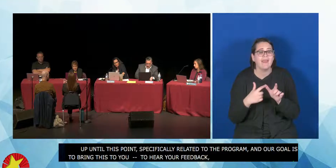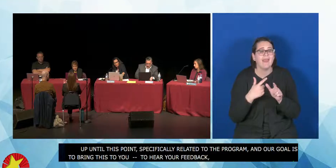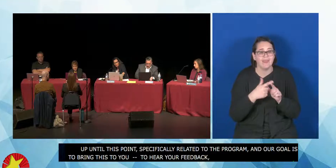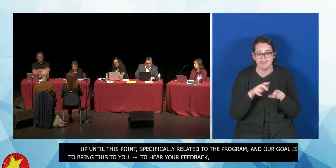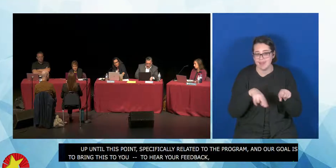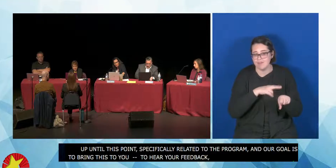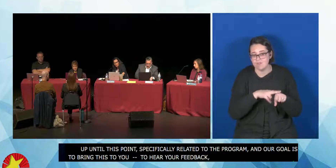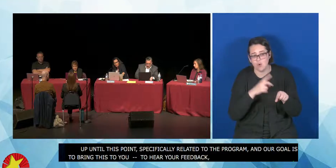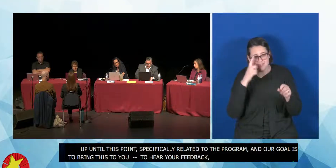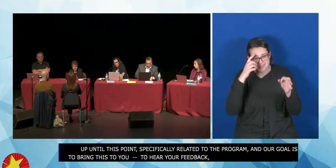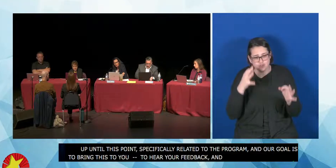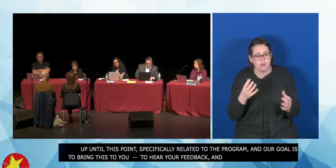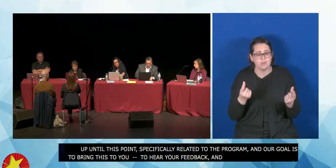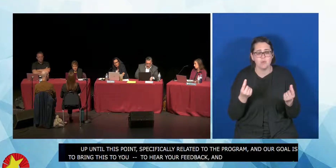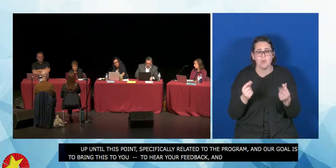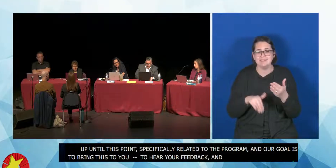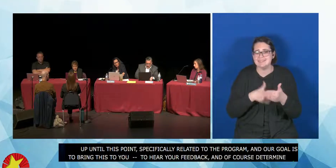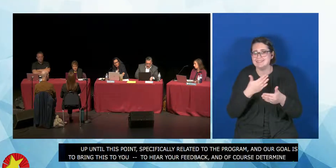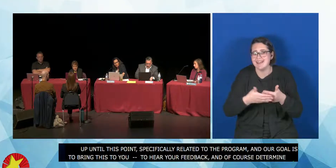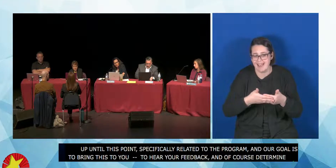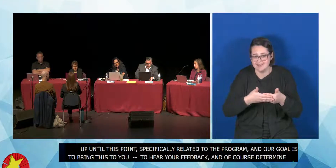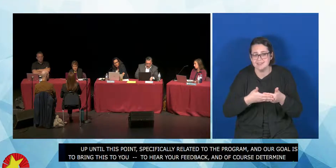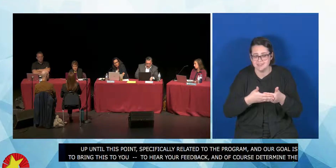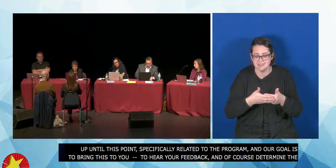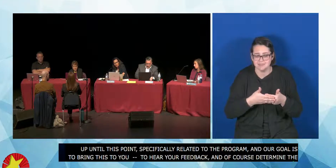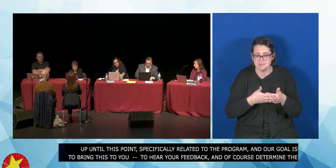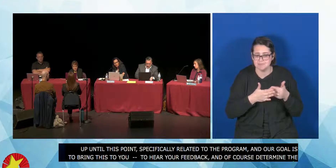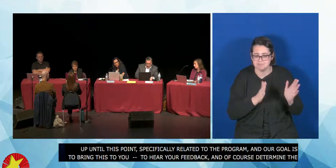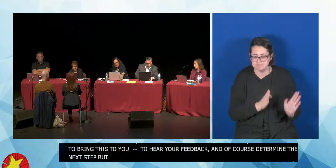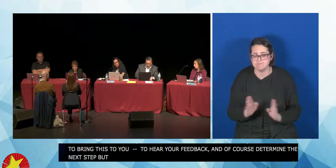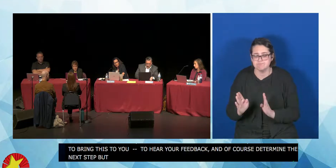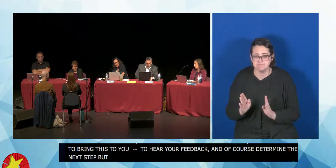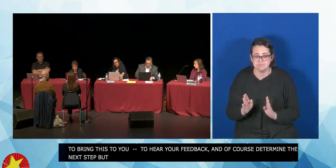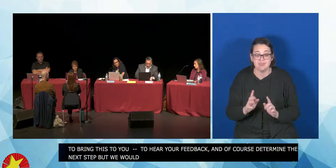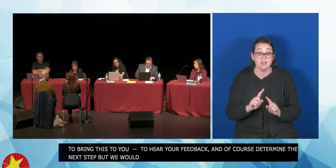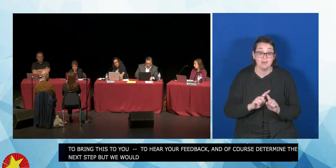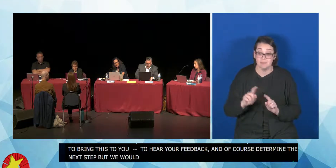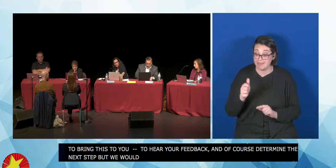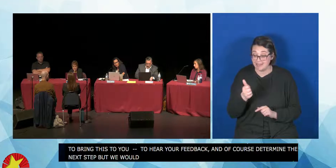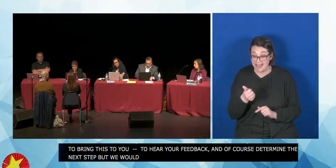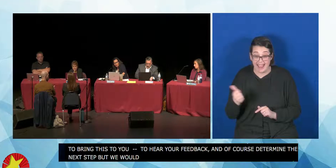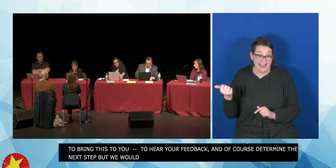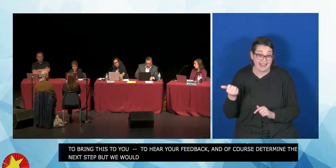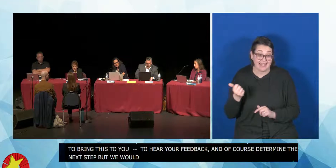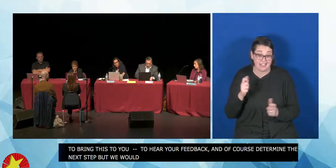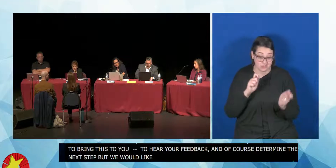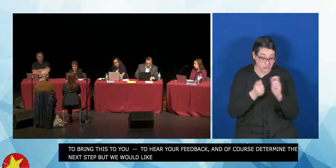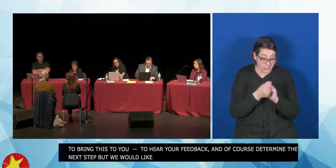next steps. But we would like to have any changes for the